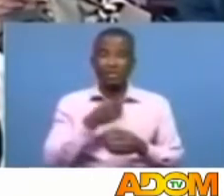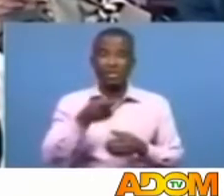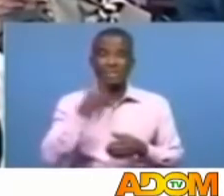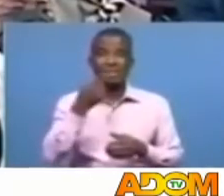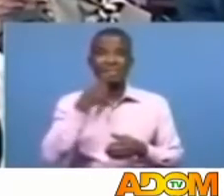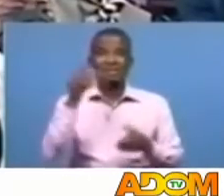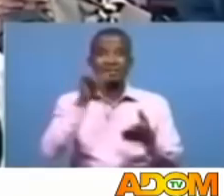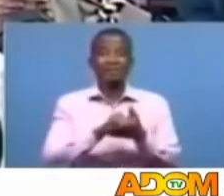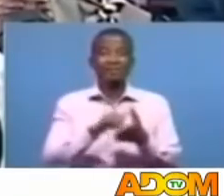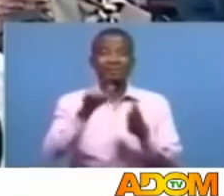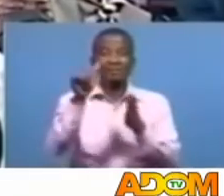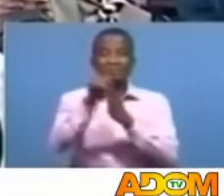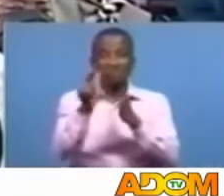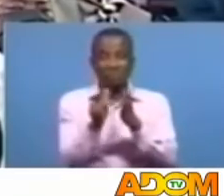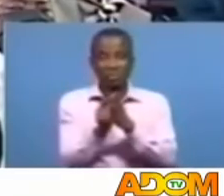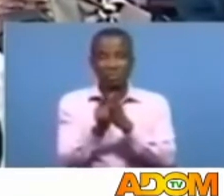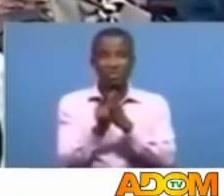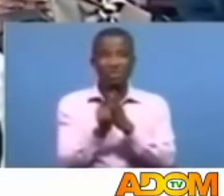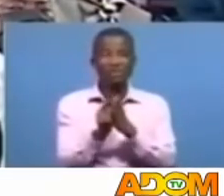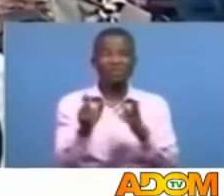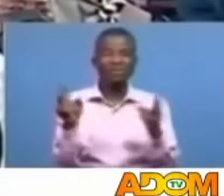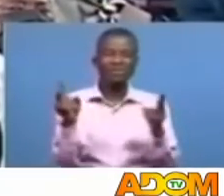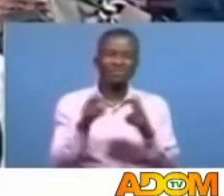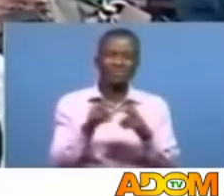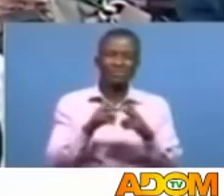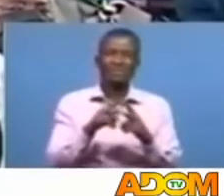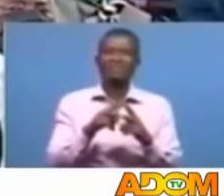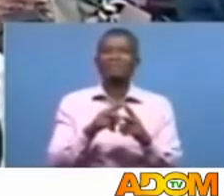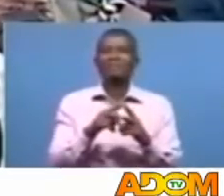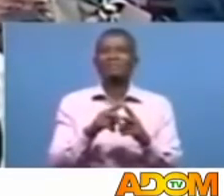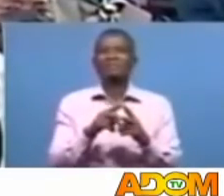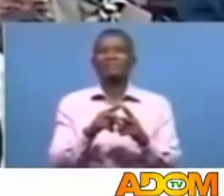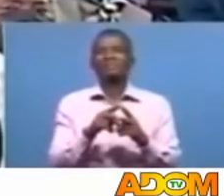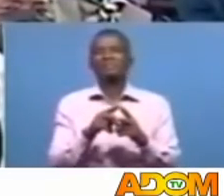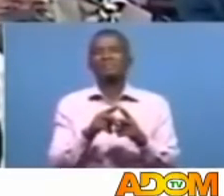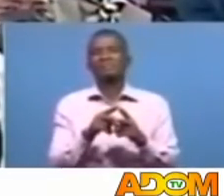that that ruling is